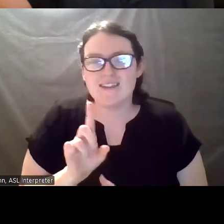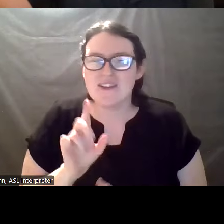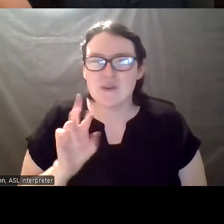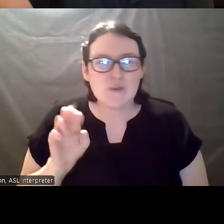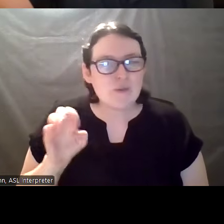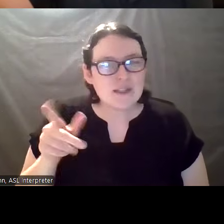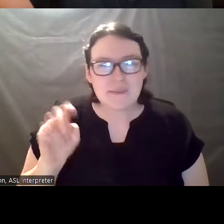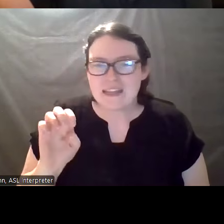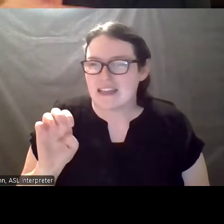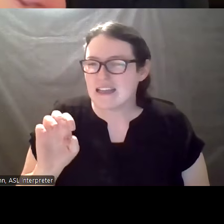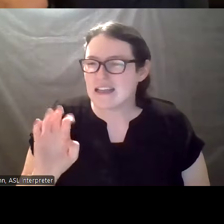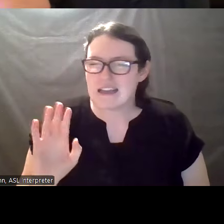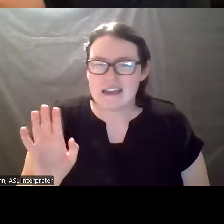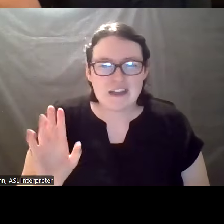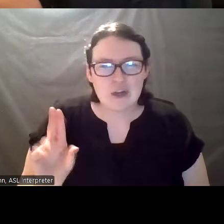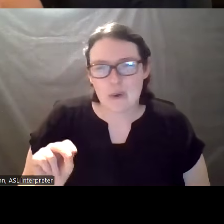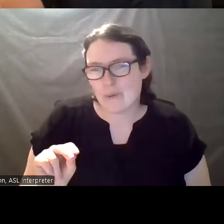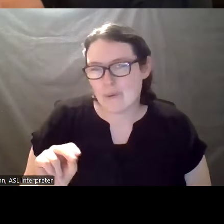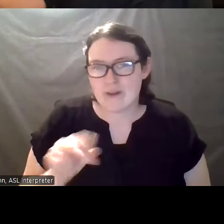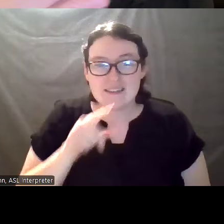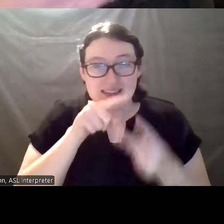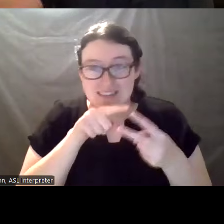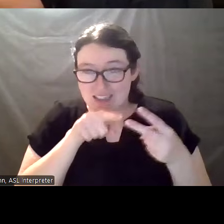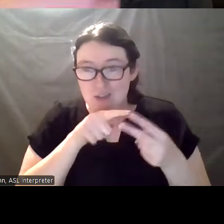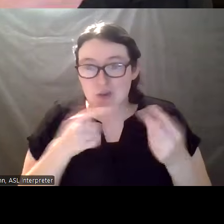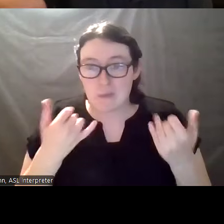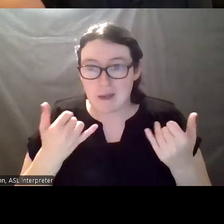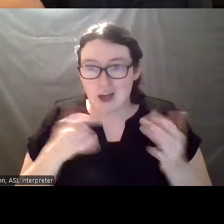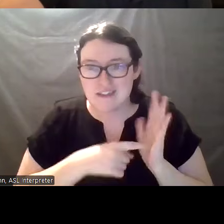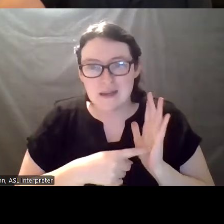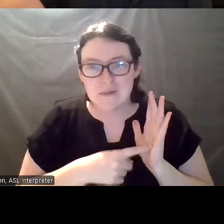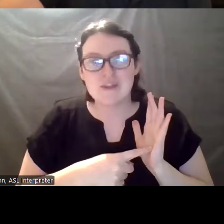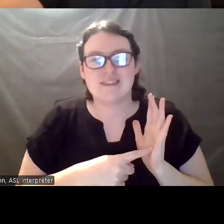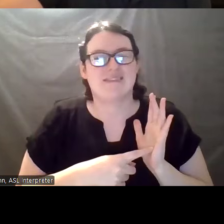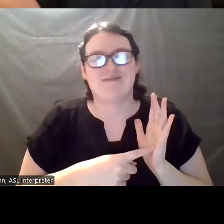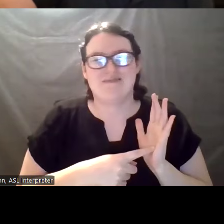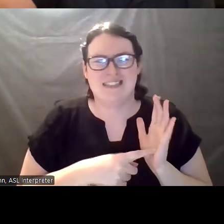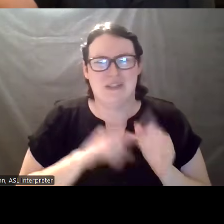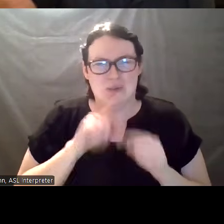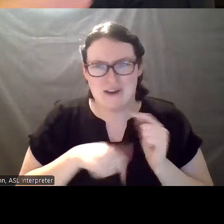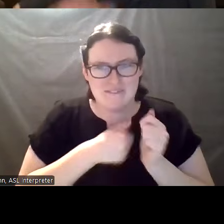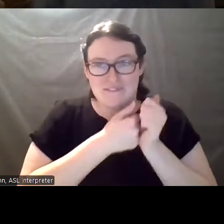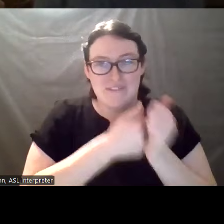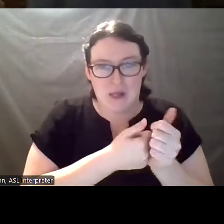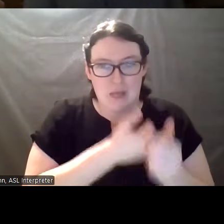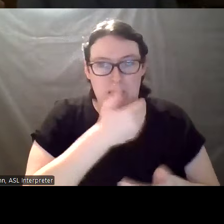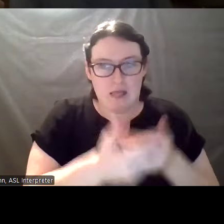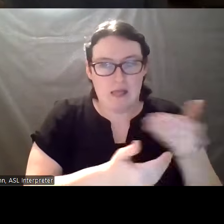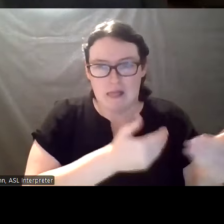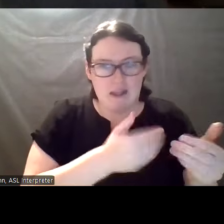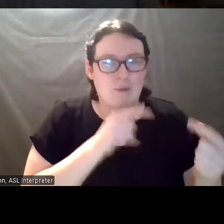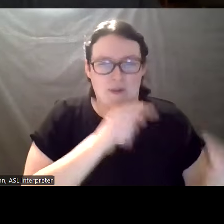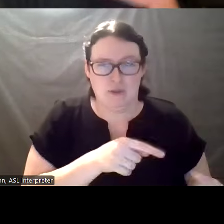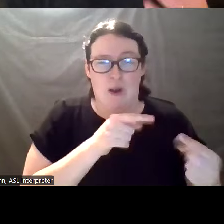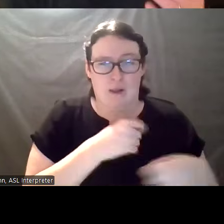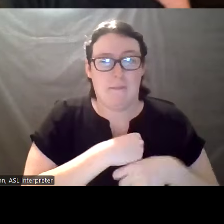ought to expect to get from it. Because in either of these examples I'm showing you here, again, using that to actually brew beer would be very difficult.